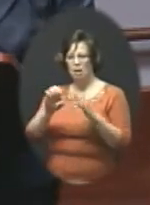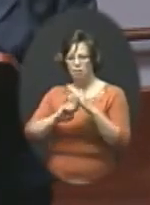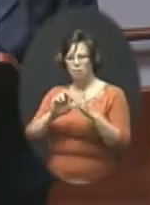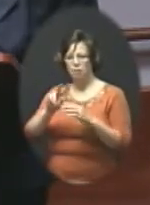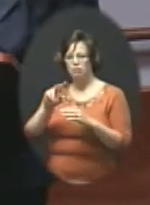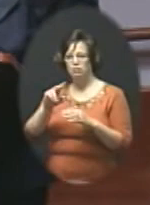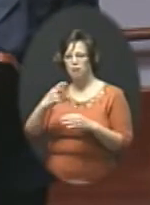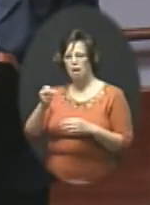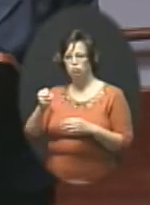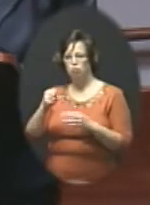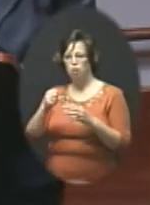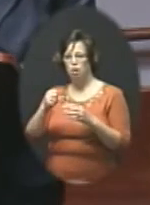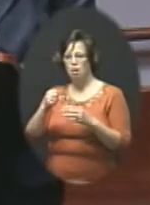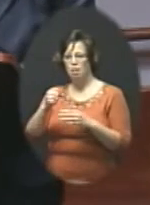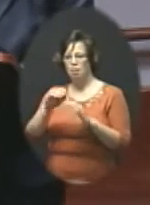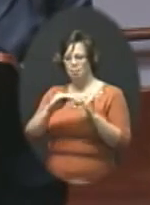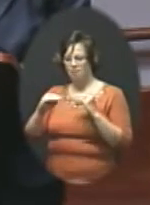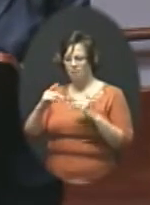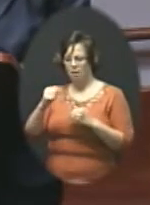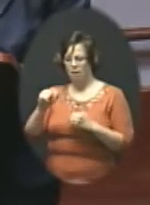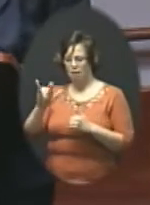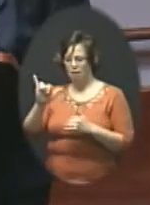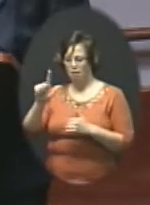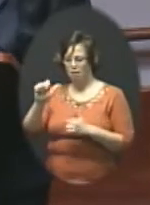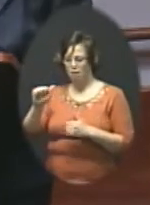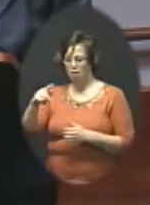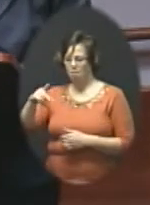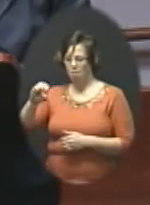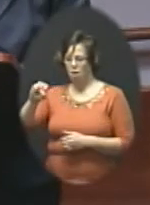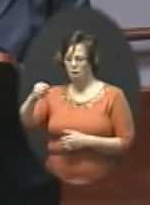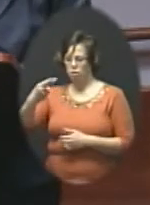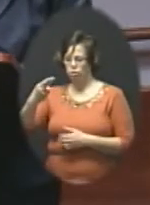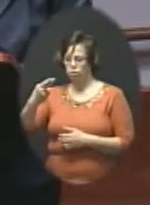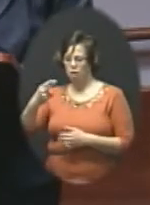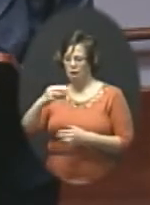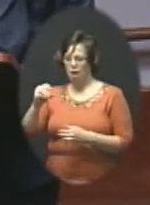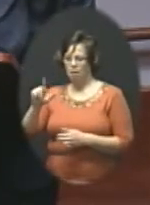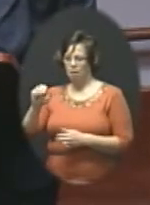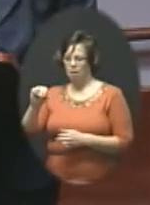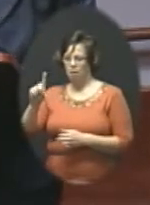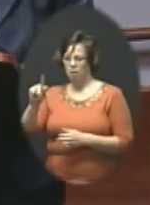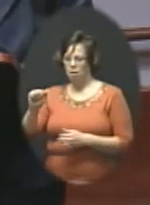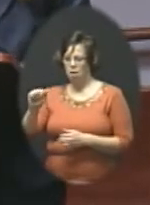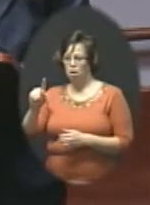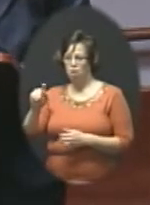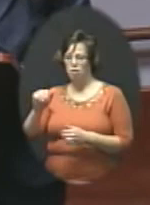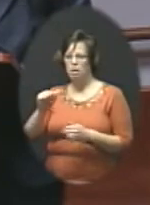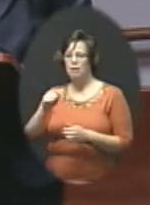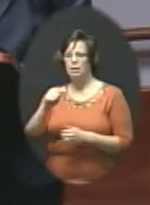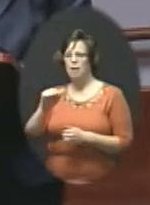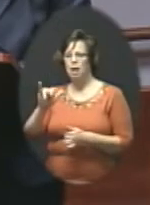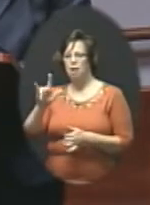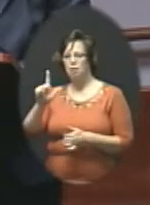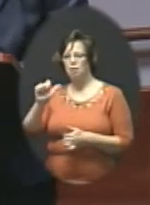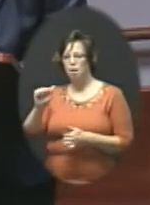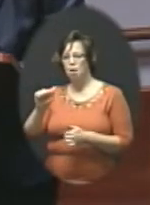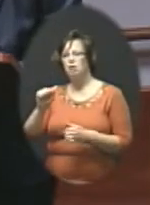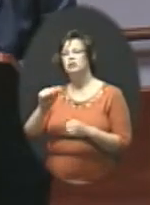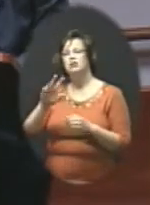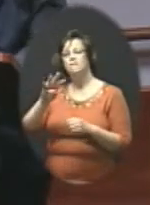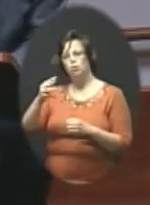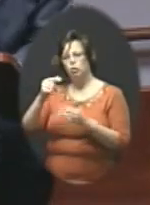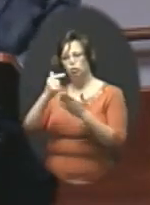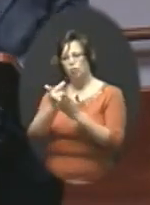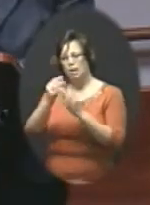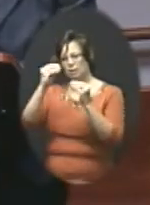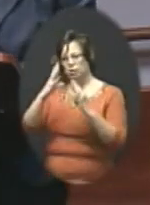Would Gayla Posh please come forward, along with Principal Linda Armstrong? Gayla is a fourth grade teacher from Tomahawk Elementary and was